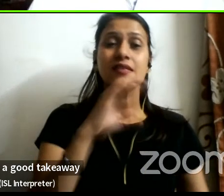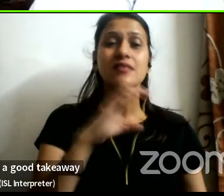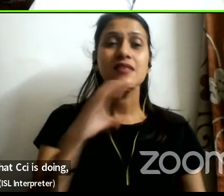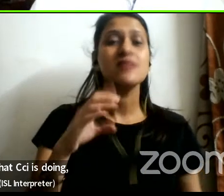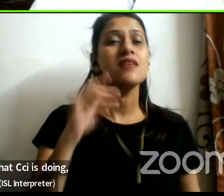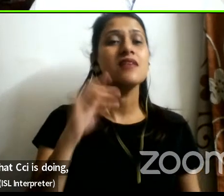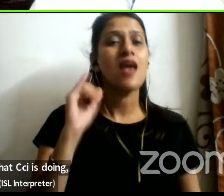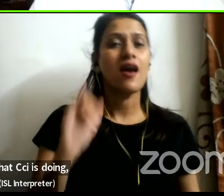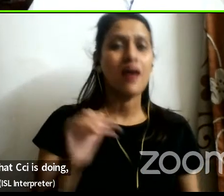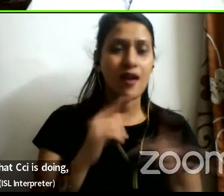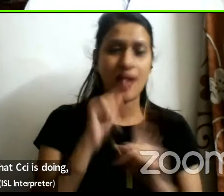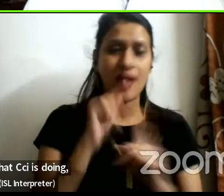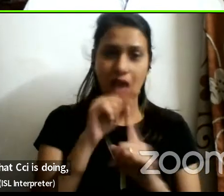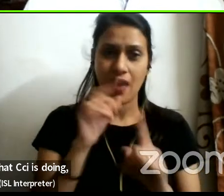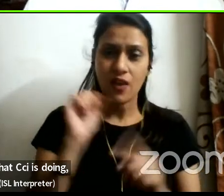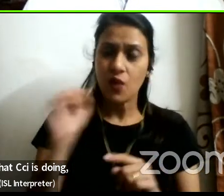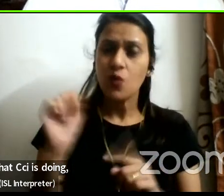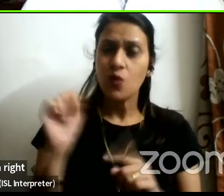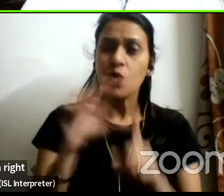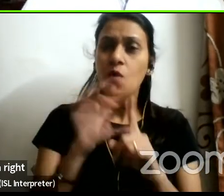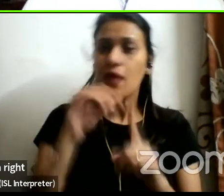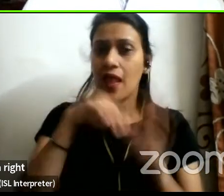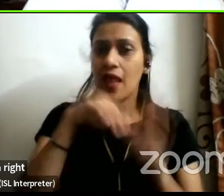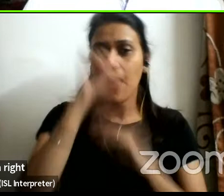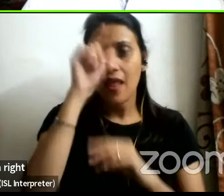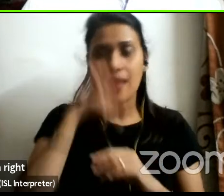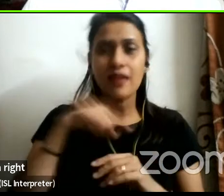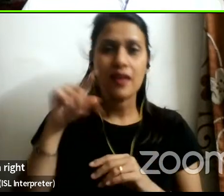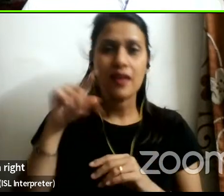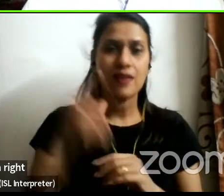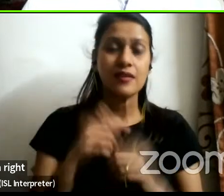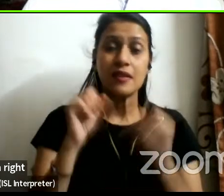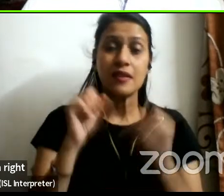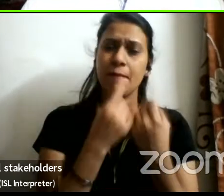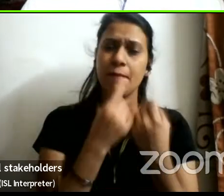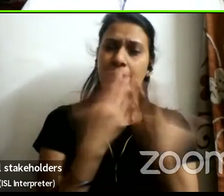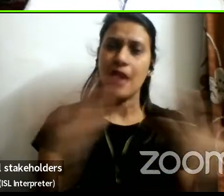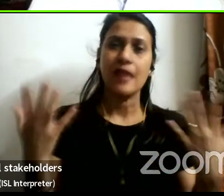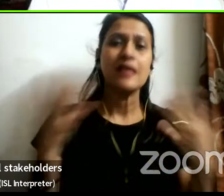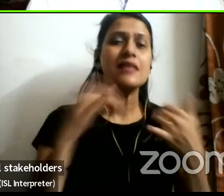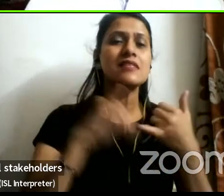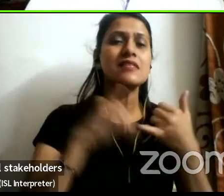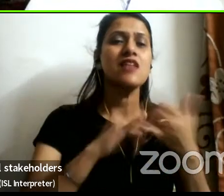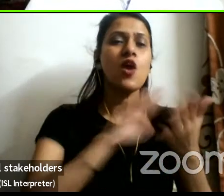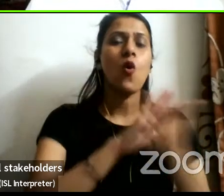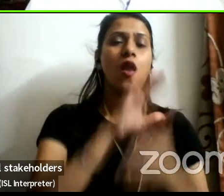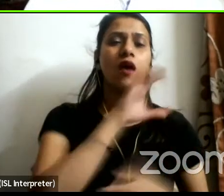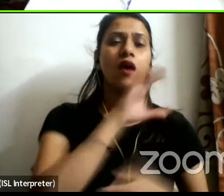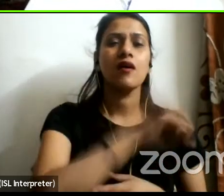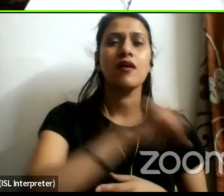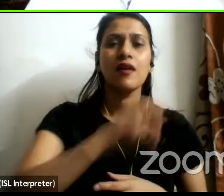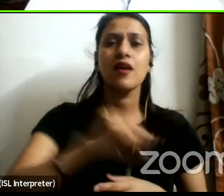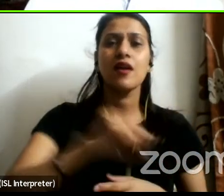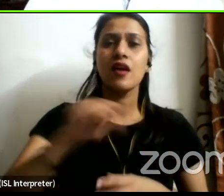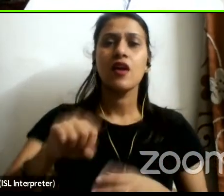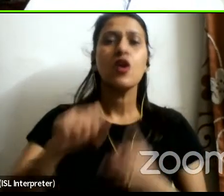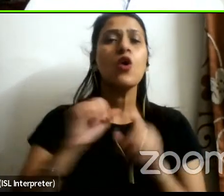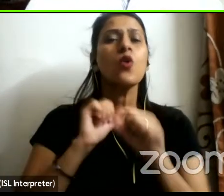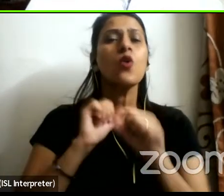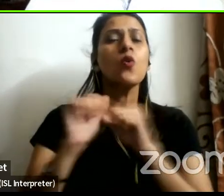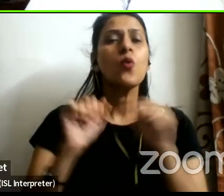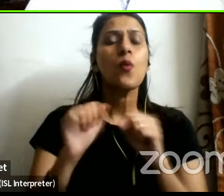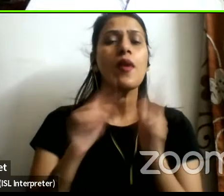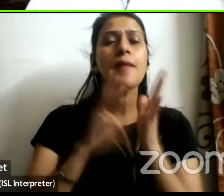are here in India, right? And the fact that, several stakeholders are engaging with market studies report, and